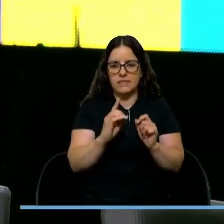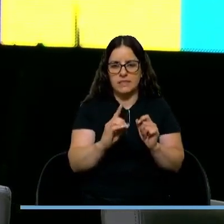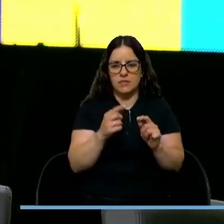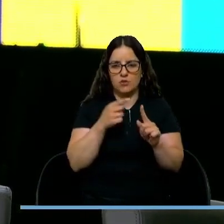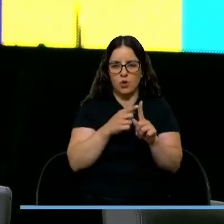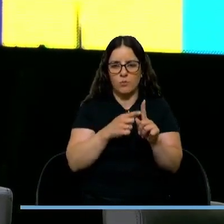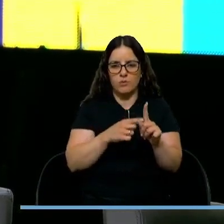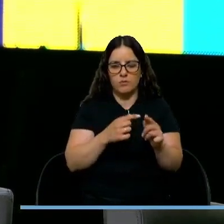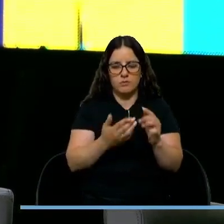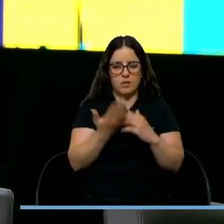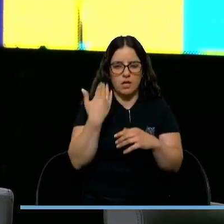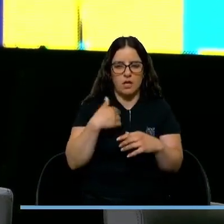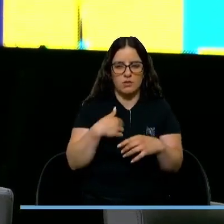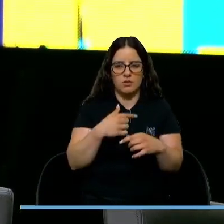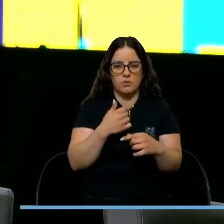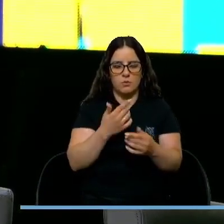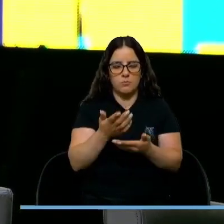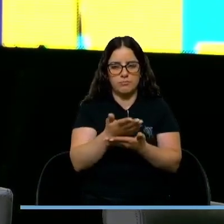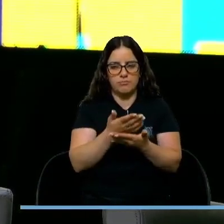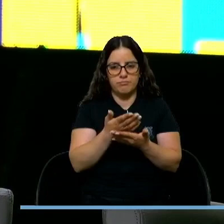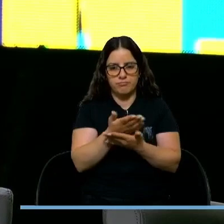aspects, concerning the six